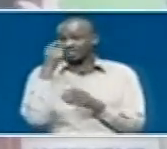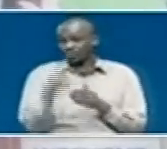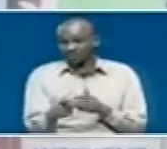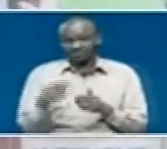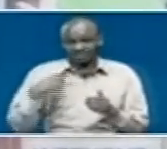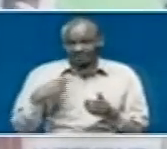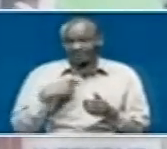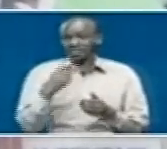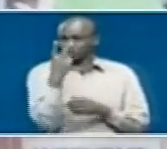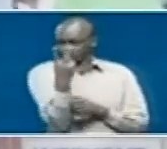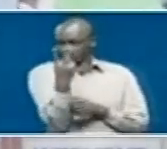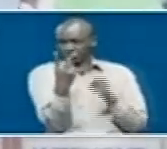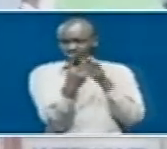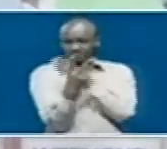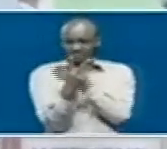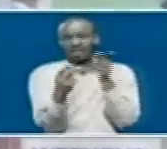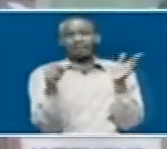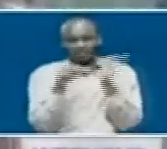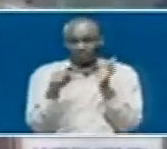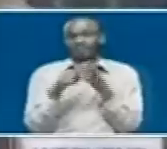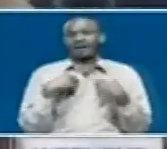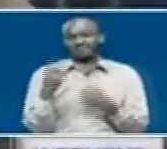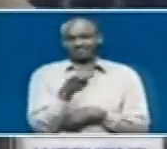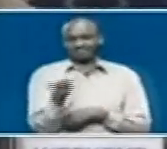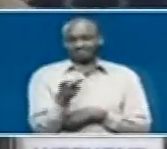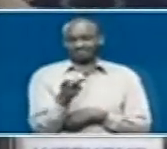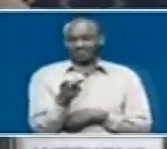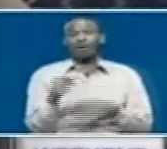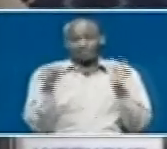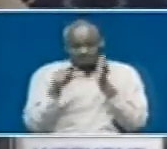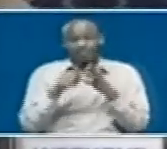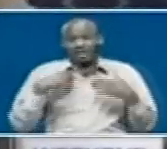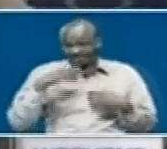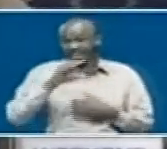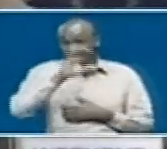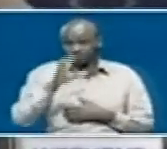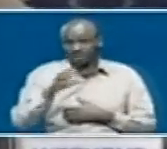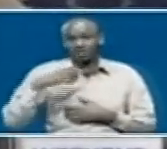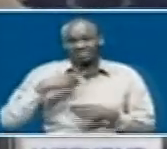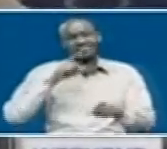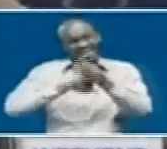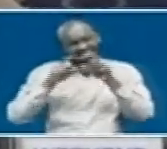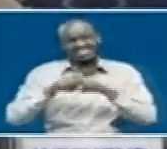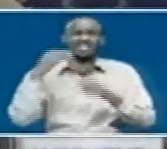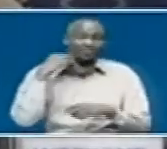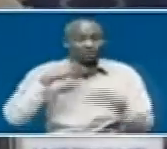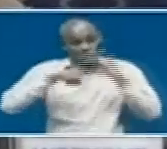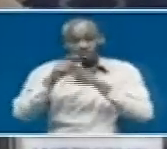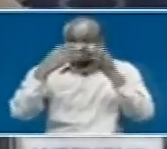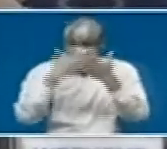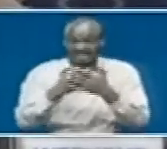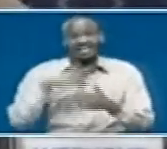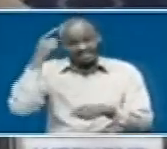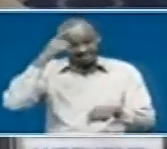the two centers of power were derailing each other. The problem we have in these counties, una arrest criminal, unaweka ndani, the